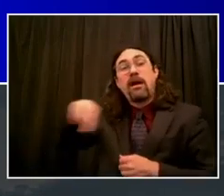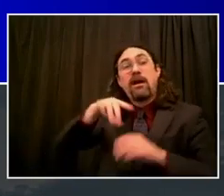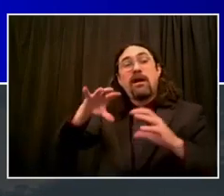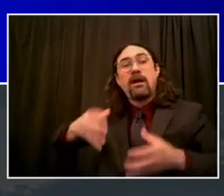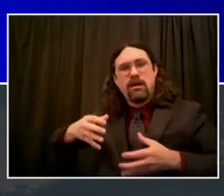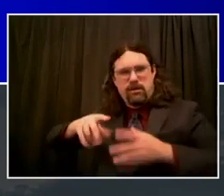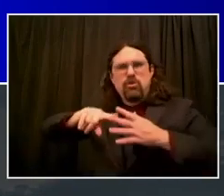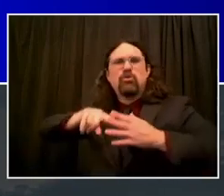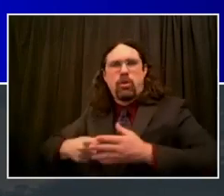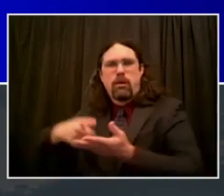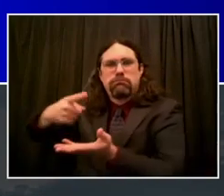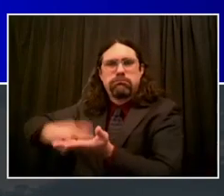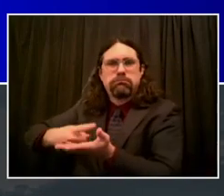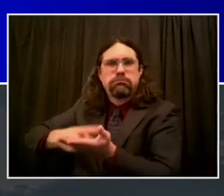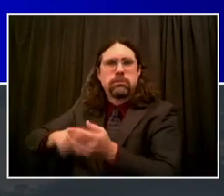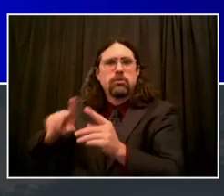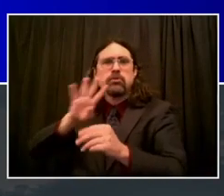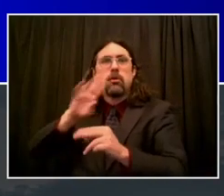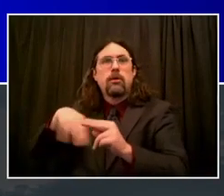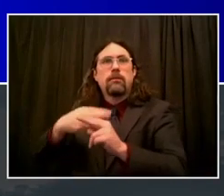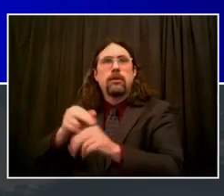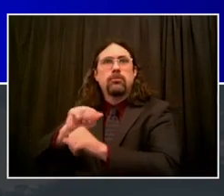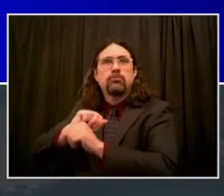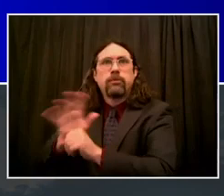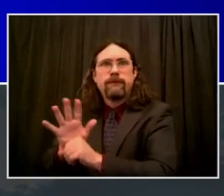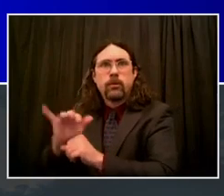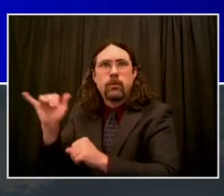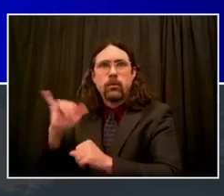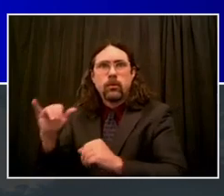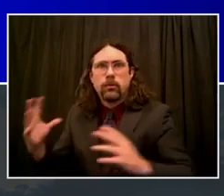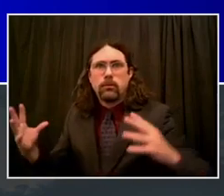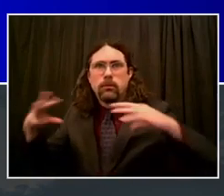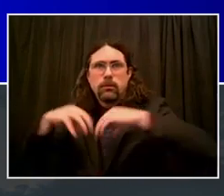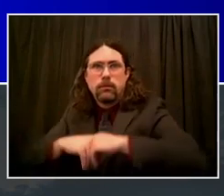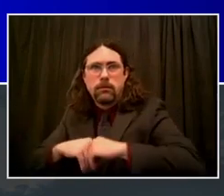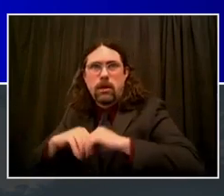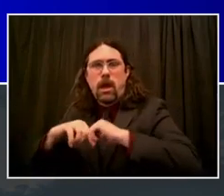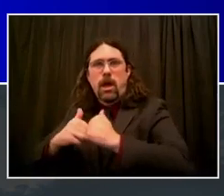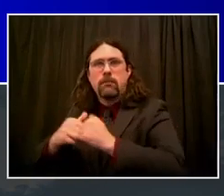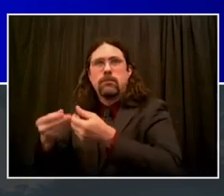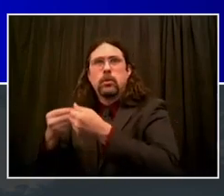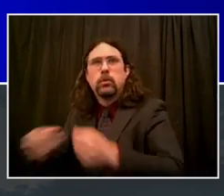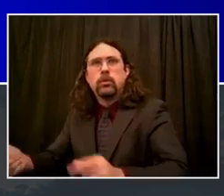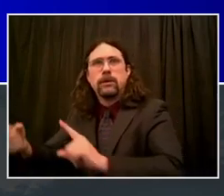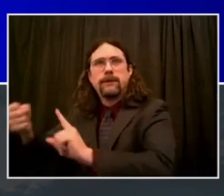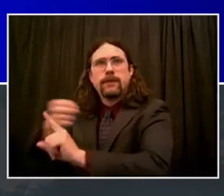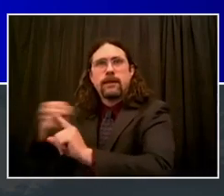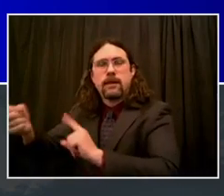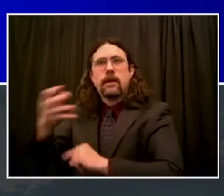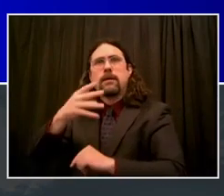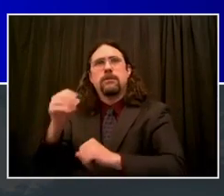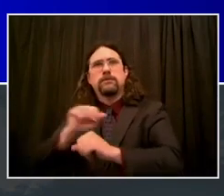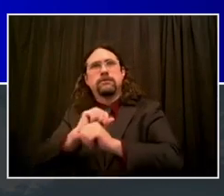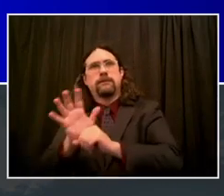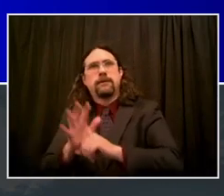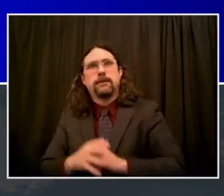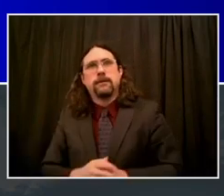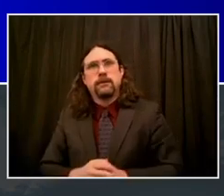effort. And one example was on Monday when I went to Queensbridge Houses, largest public housing development in New York